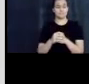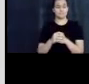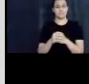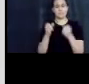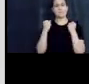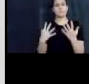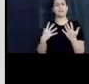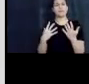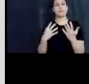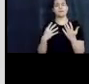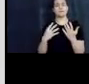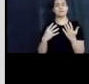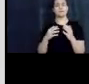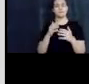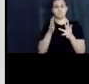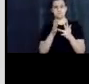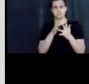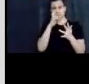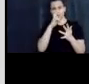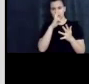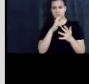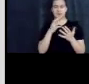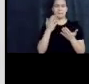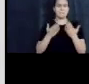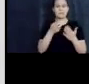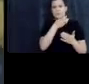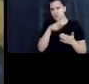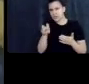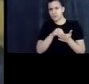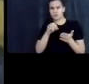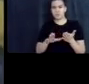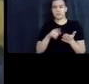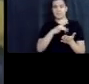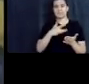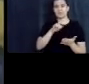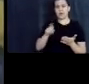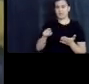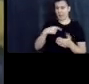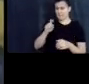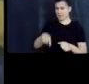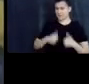or applying freshmen and maybe transfer students will ask, do I have to live on campus?